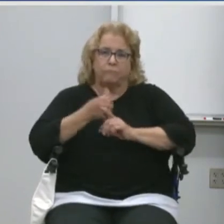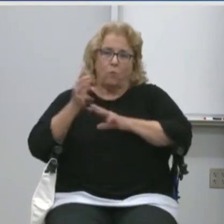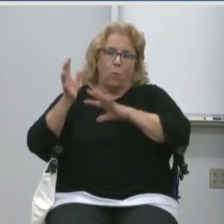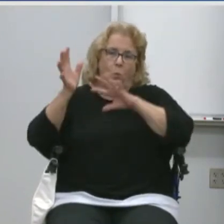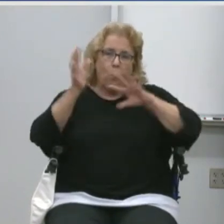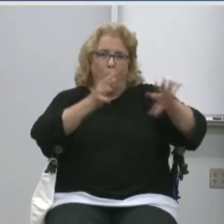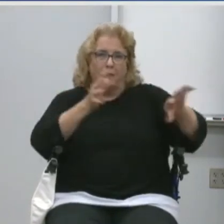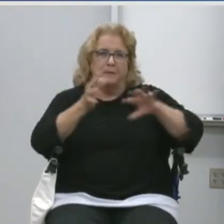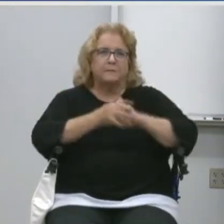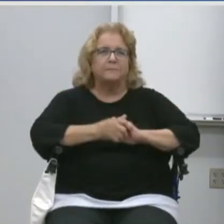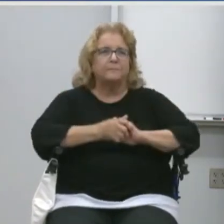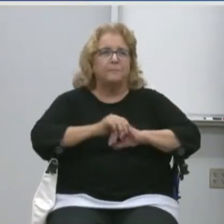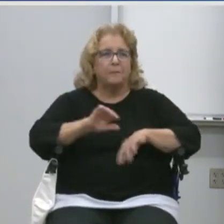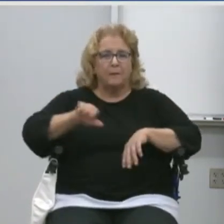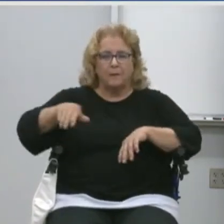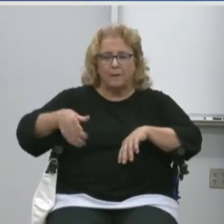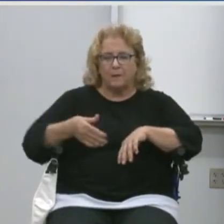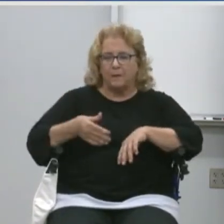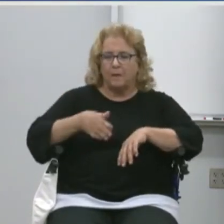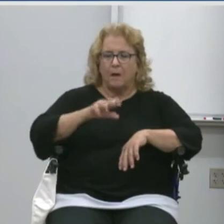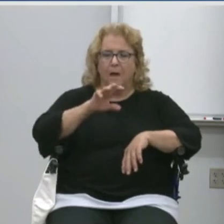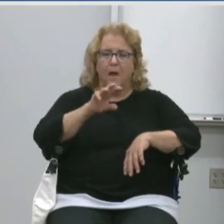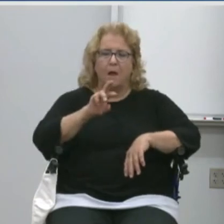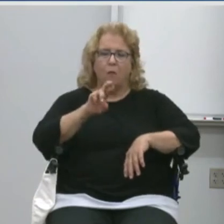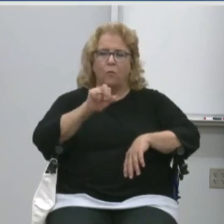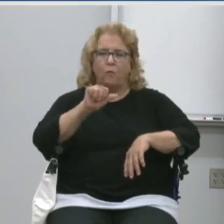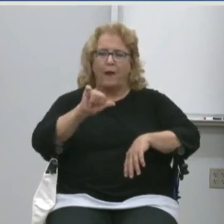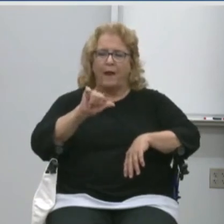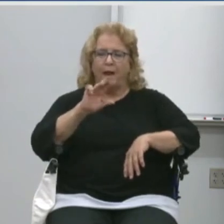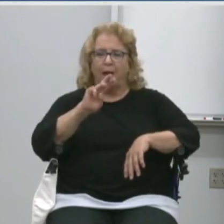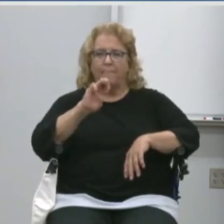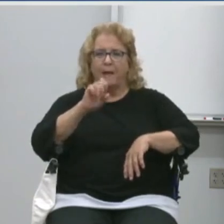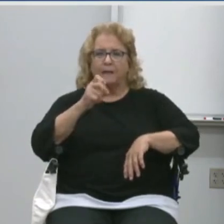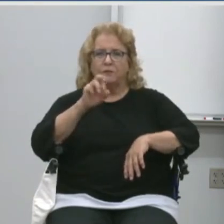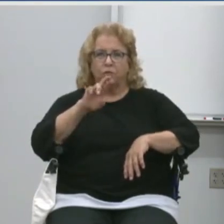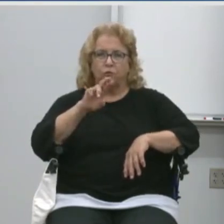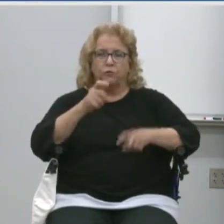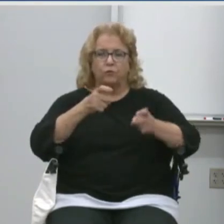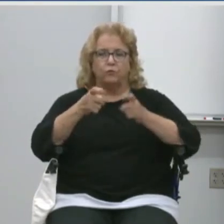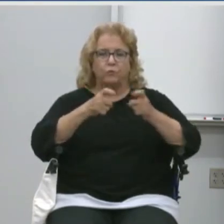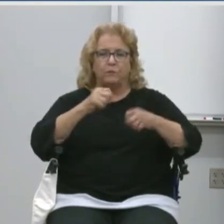with that, let me introduce Mr. Ray Manchester, Director of Beach Services.